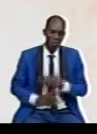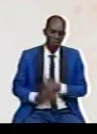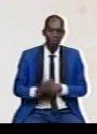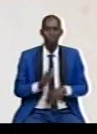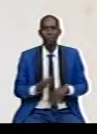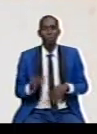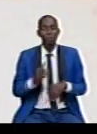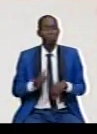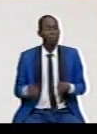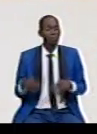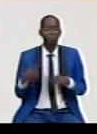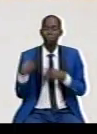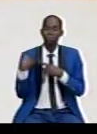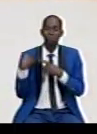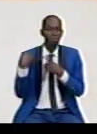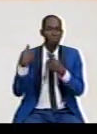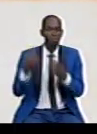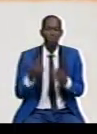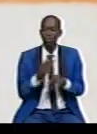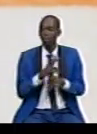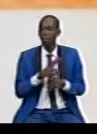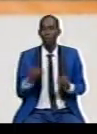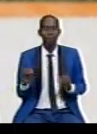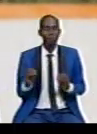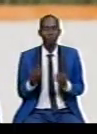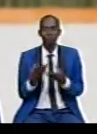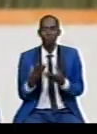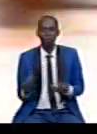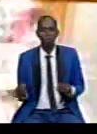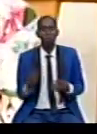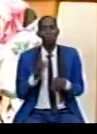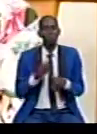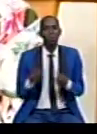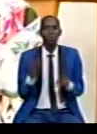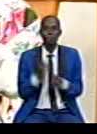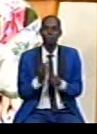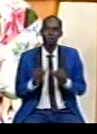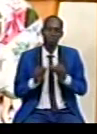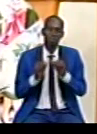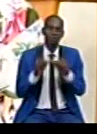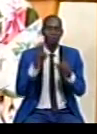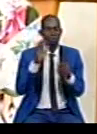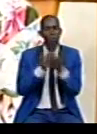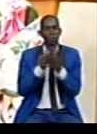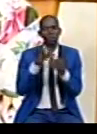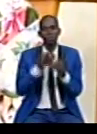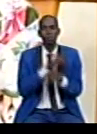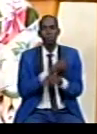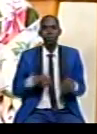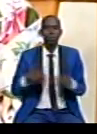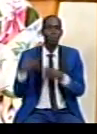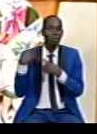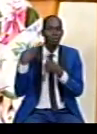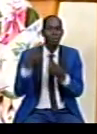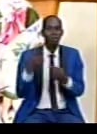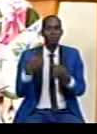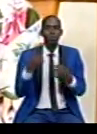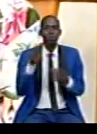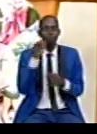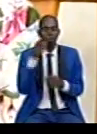way. But I kept on believing God and trusting the Lord. All this while, I've been so